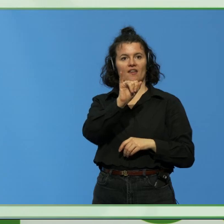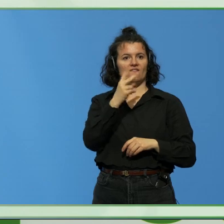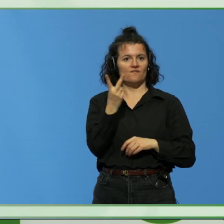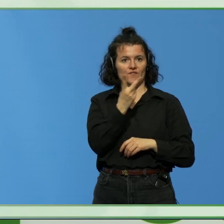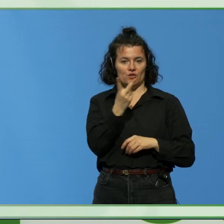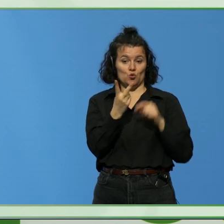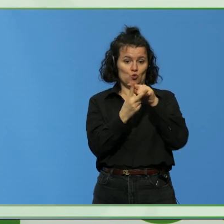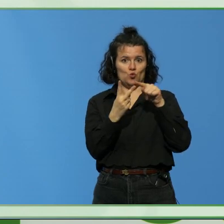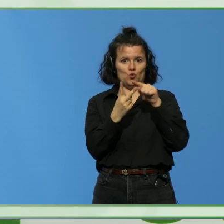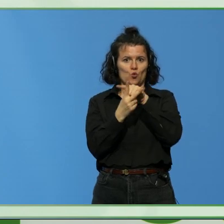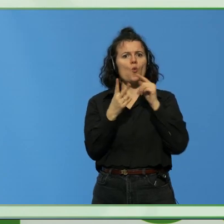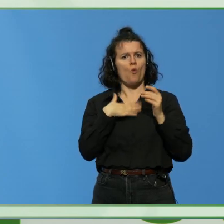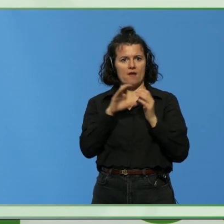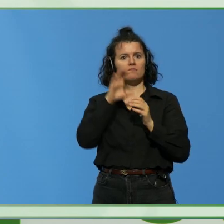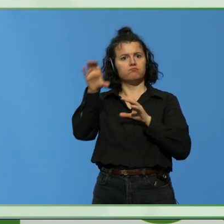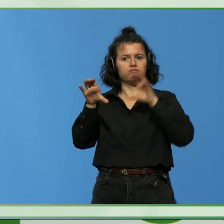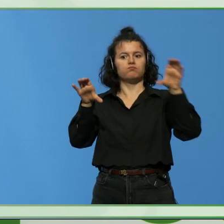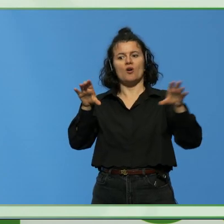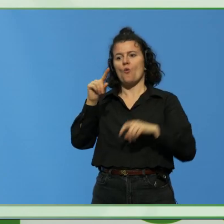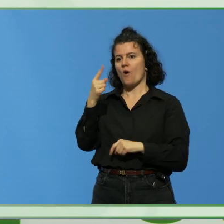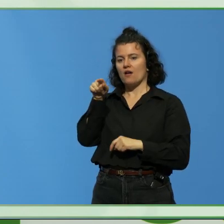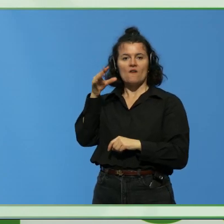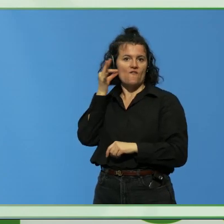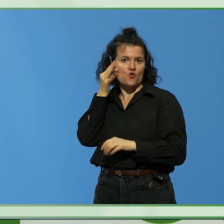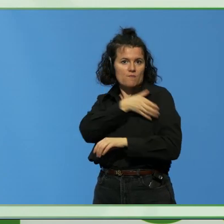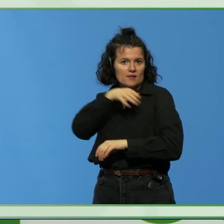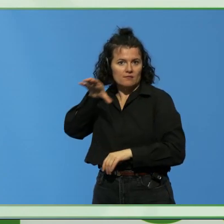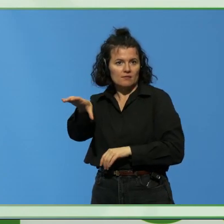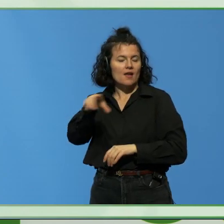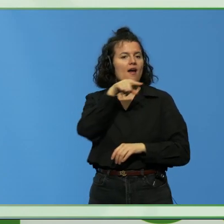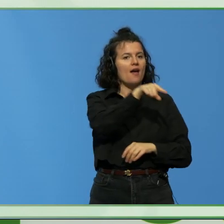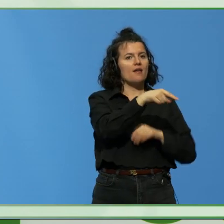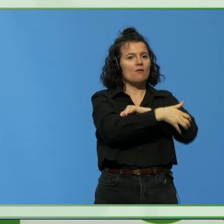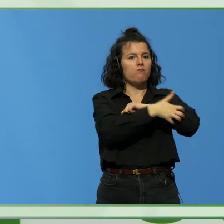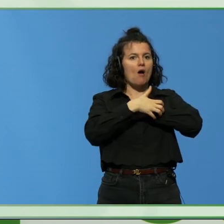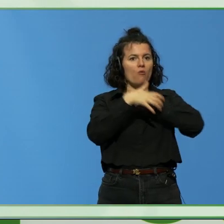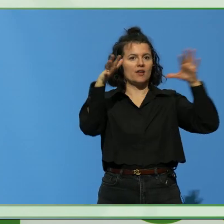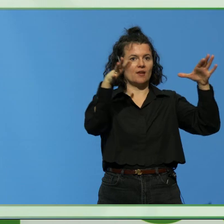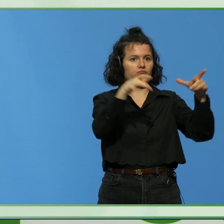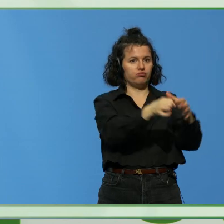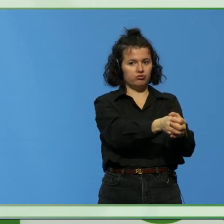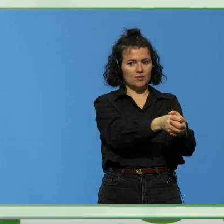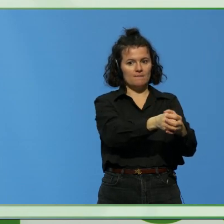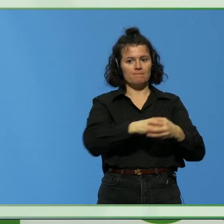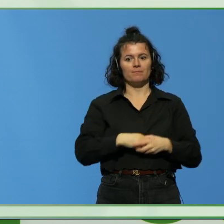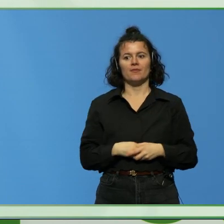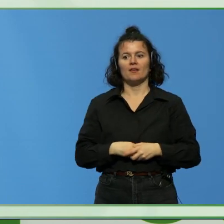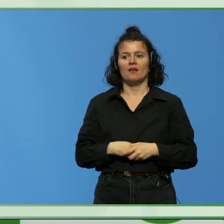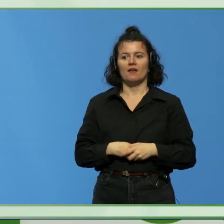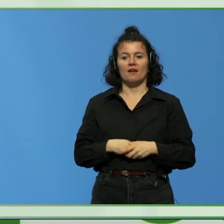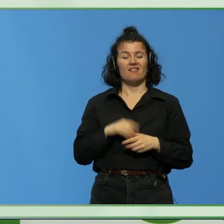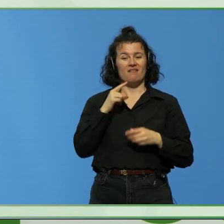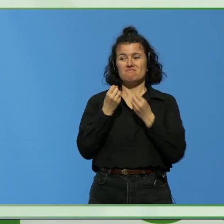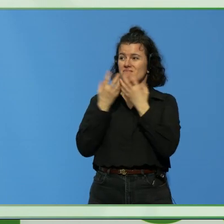poverty alleviation. With all due respect to them, I think there is enough organizations in this world that are investing in